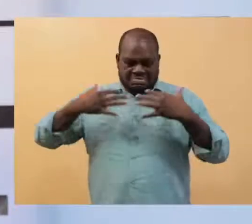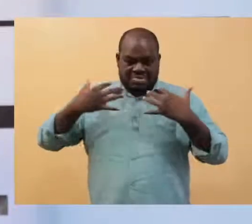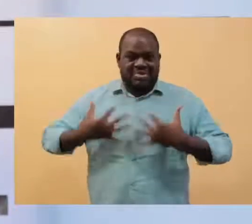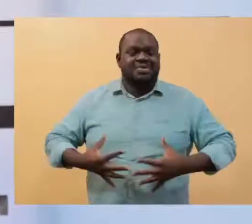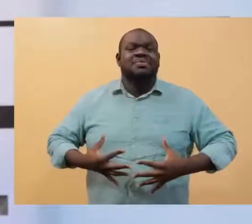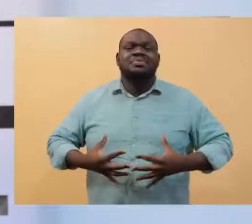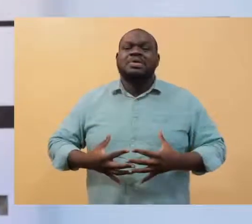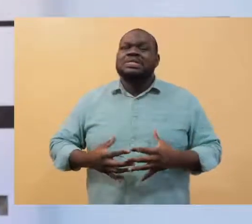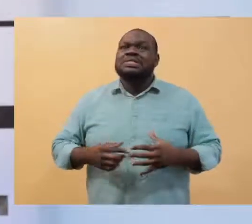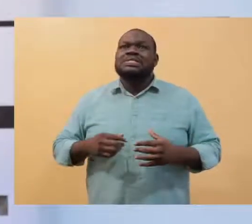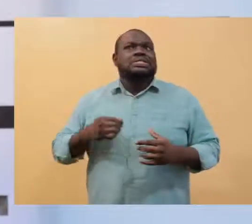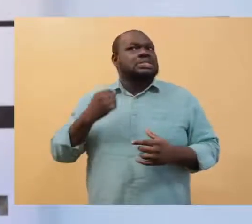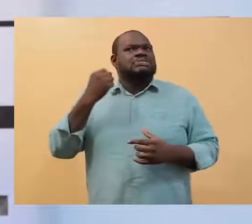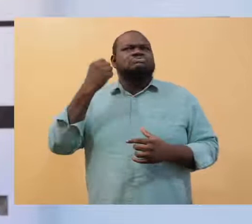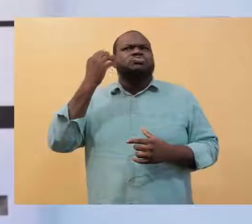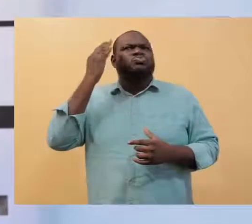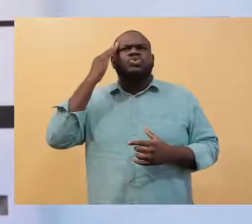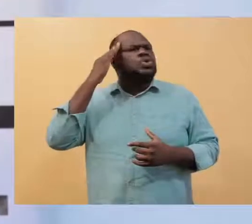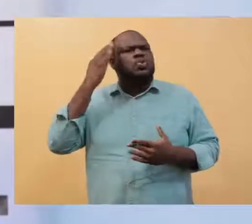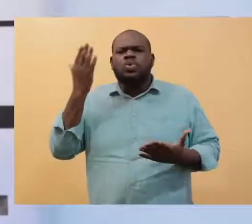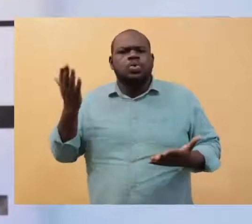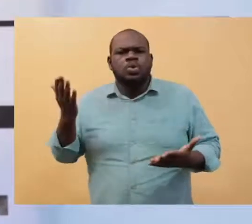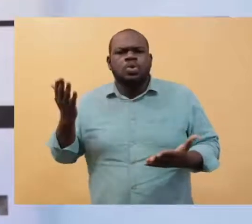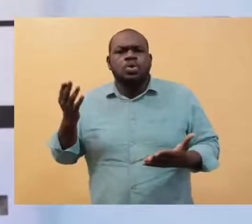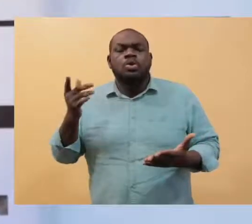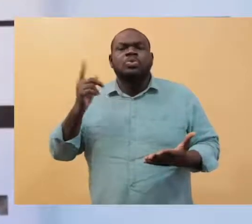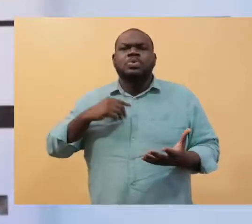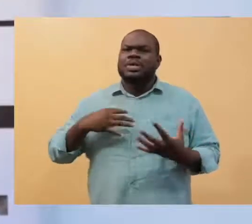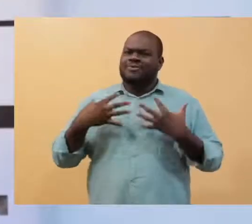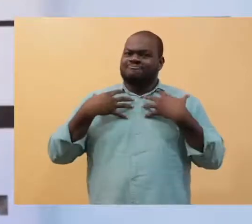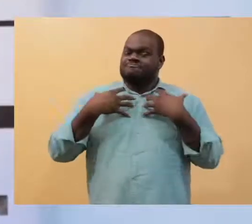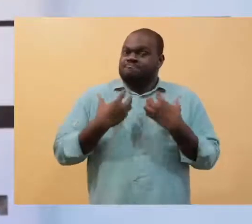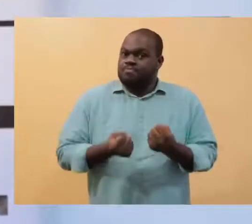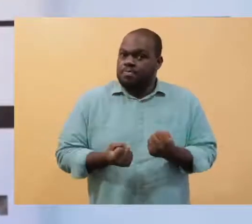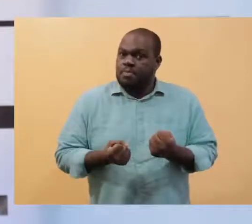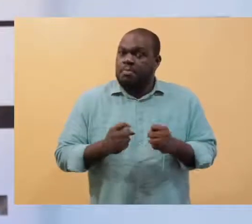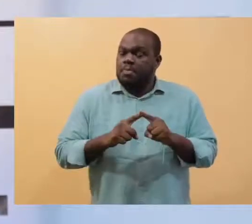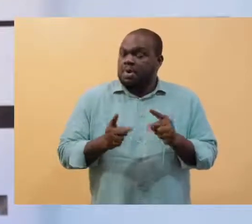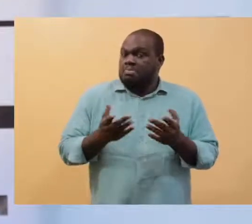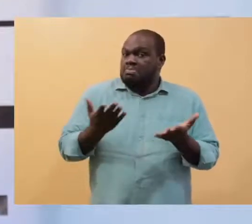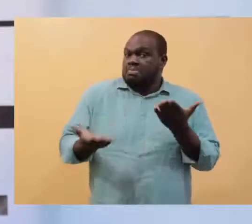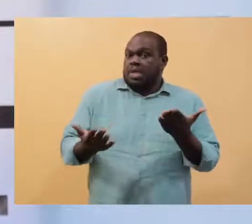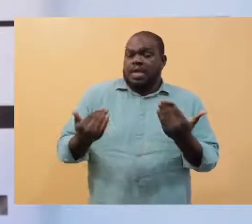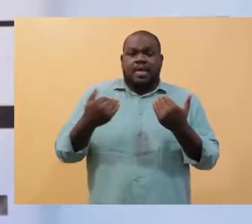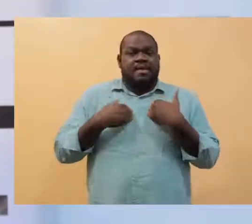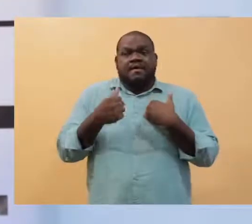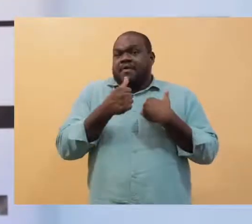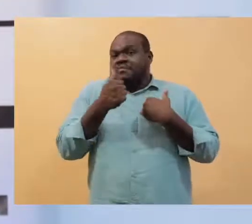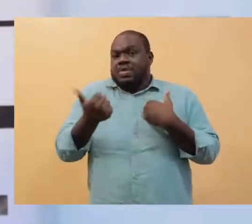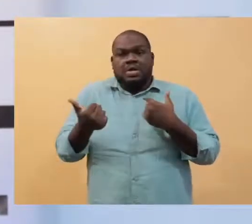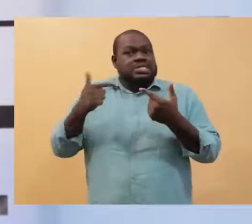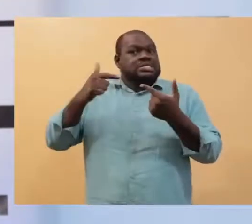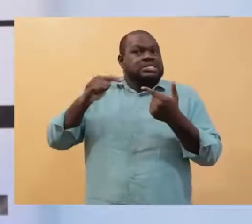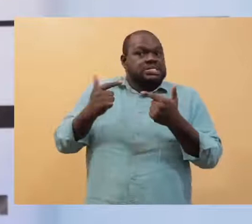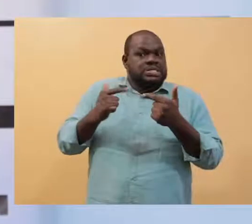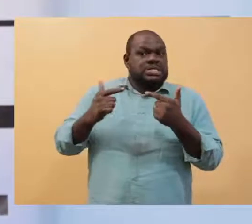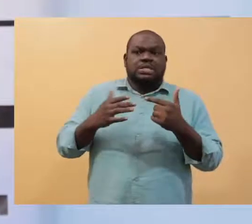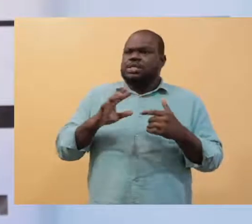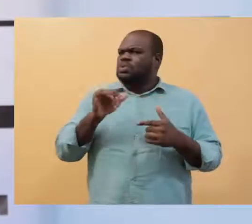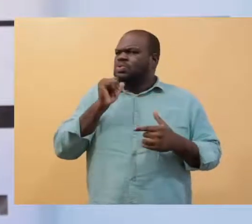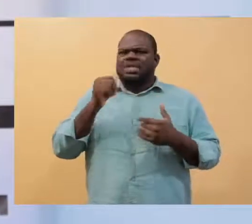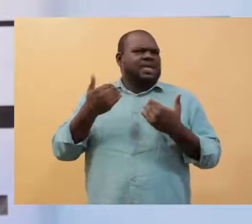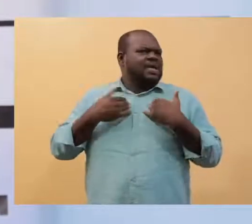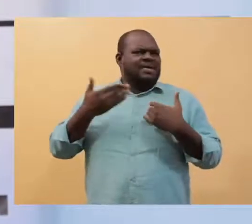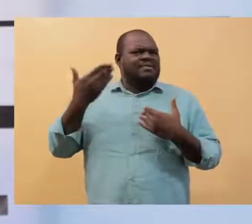known. You can recover from the coronavirus disease, but may develop other conditions that you previously did not have,